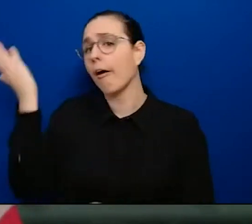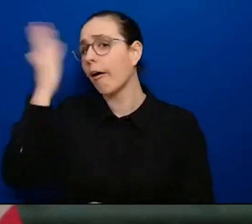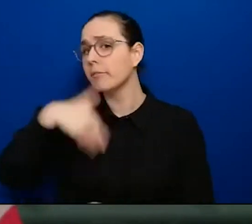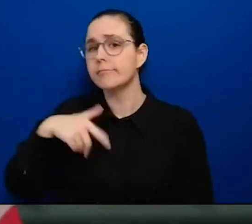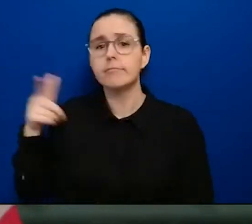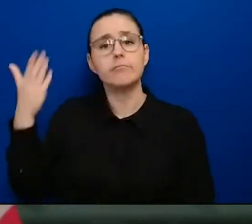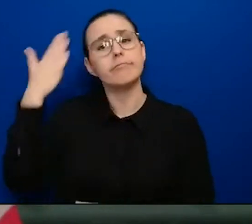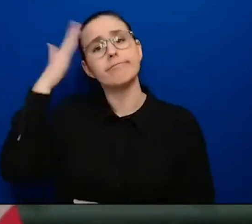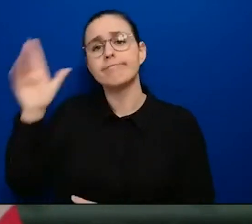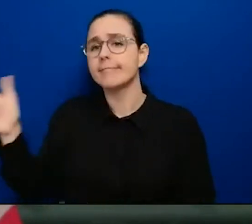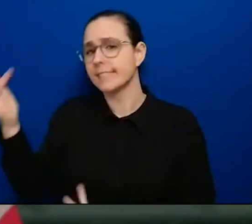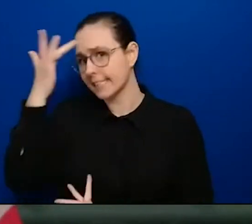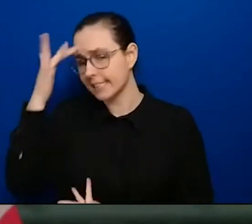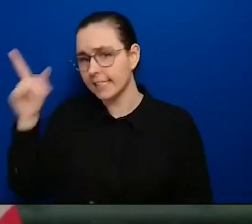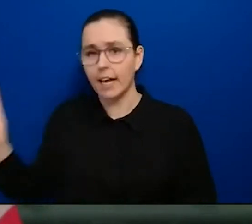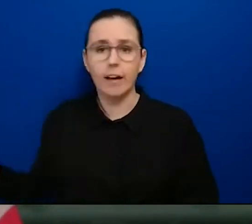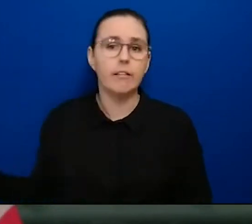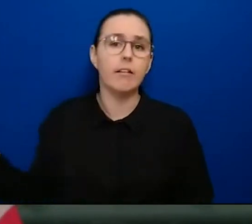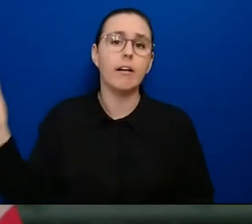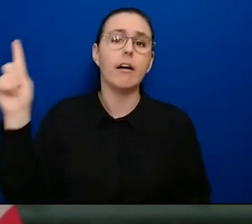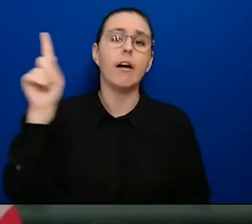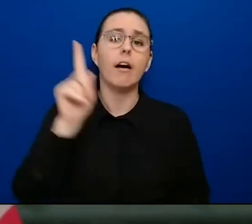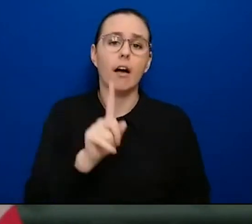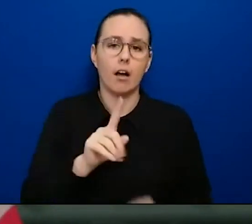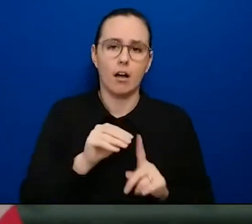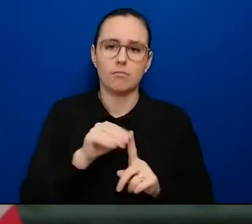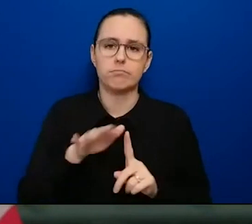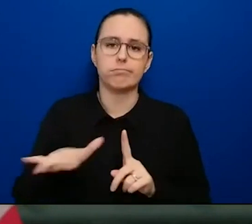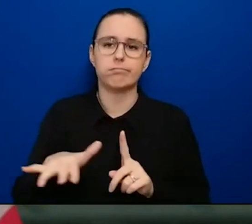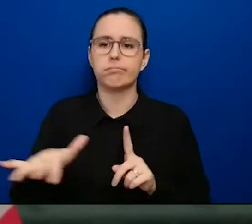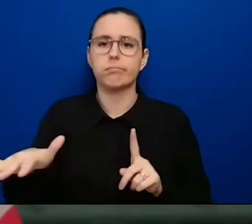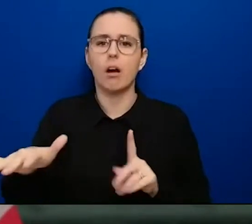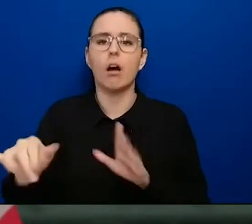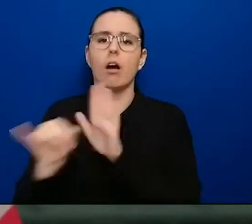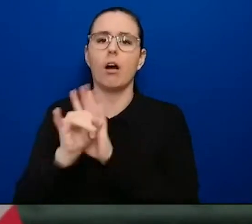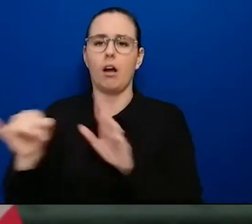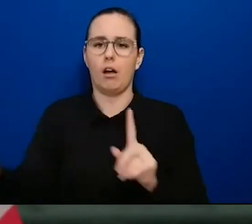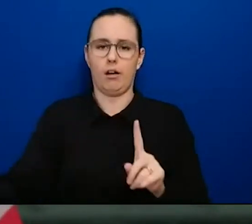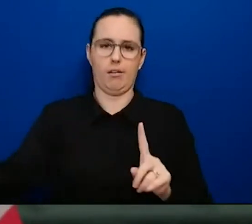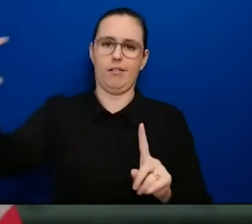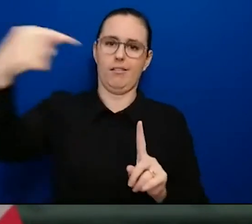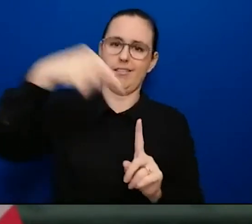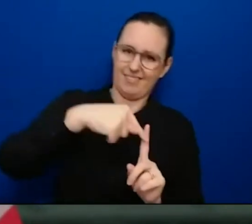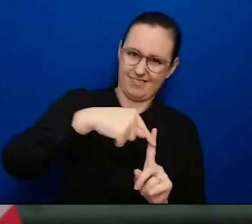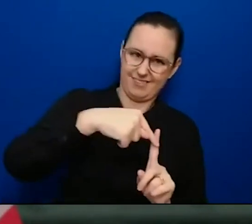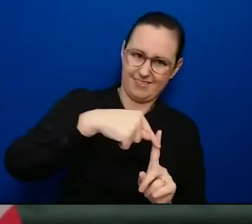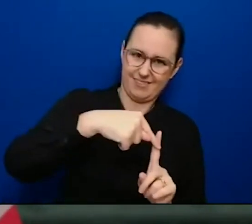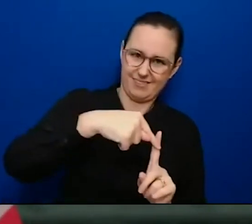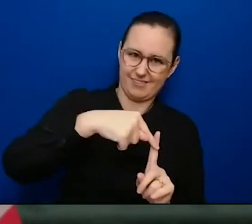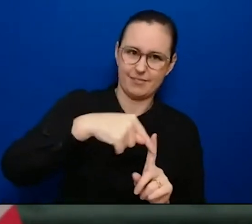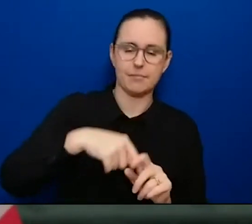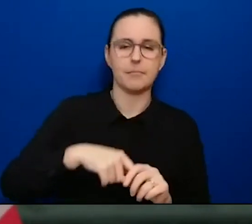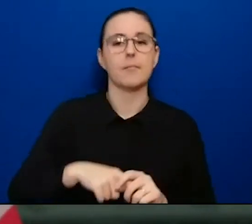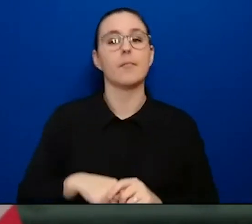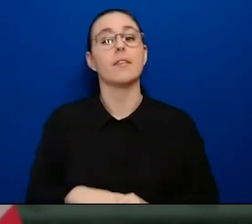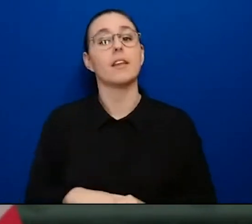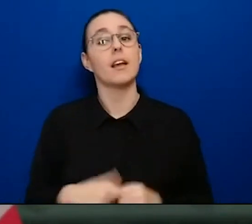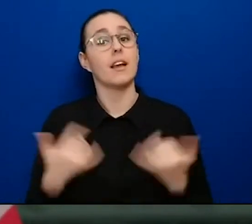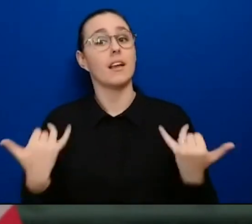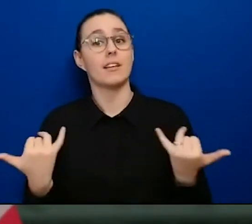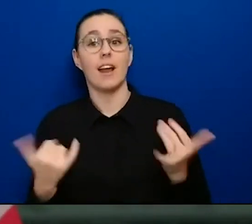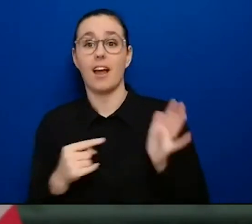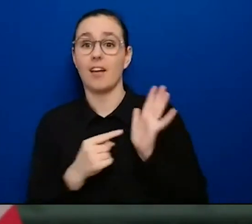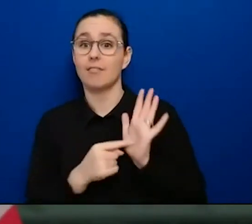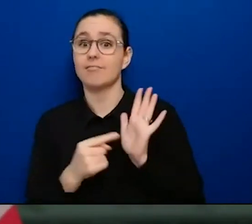it's detected after it's spread within the hospital system. And just today, the hospital outbreak